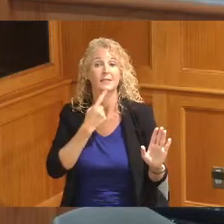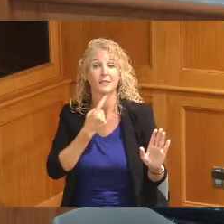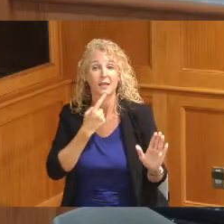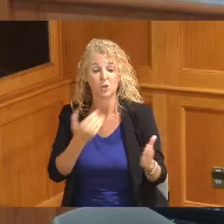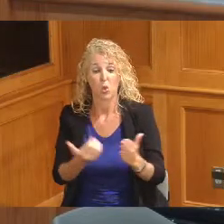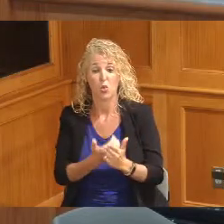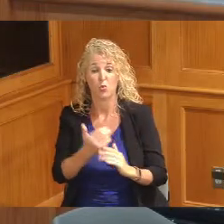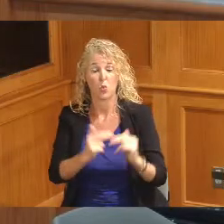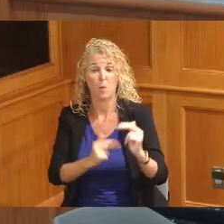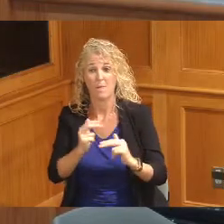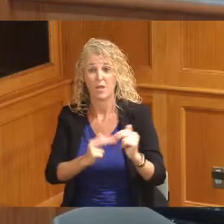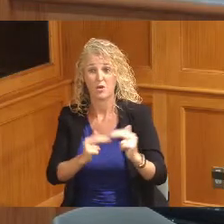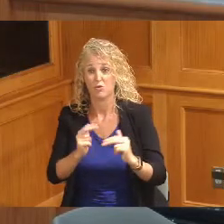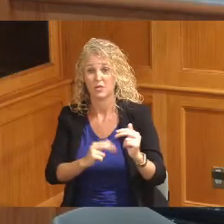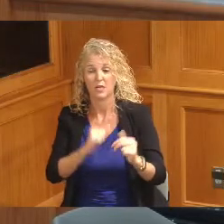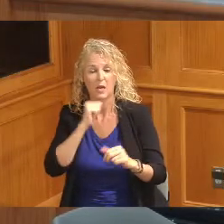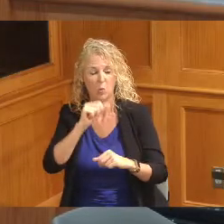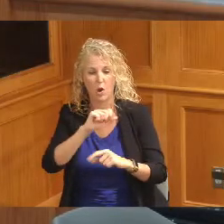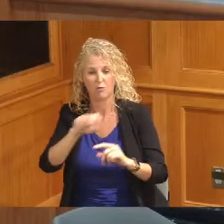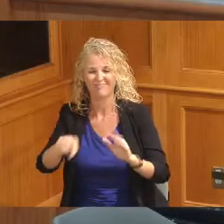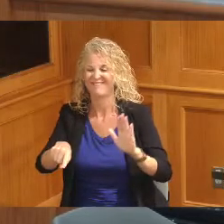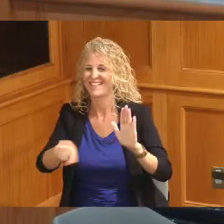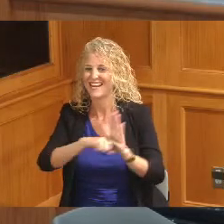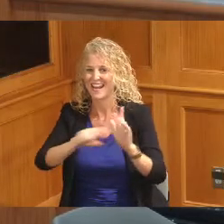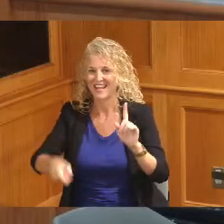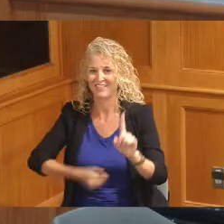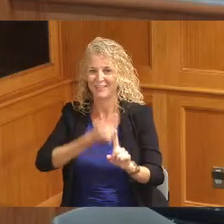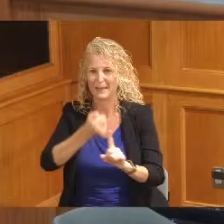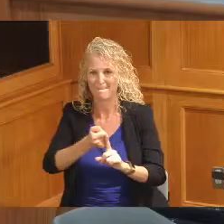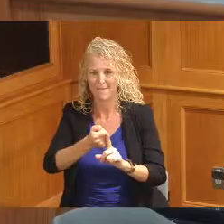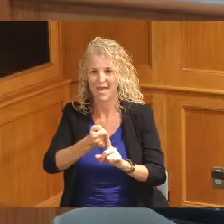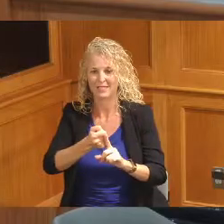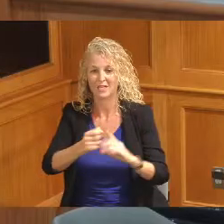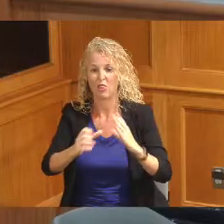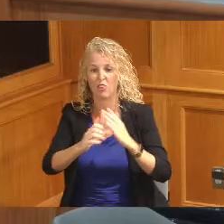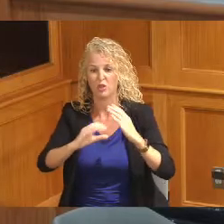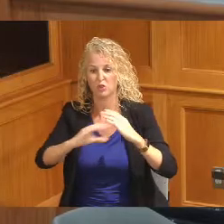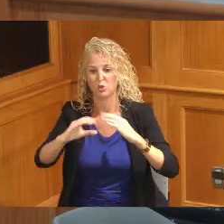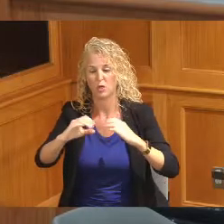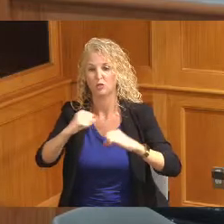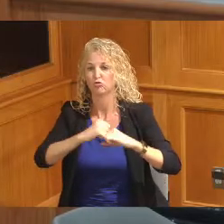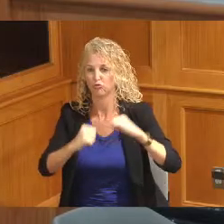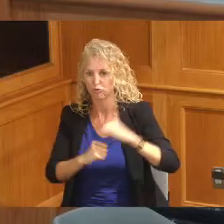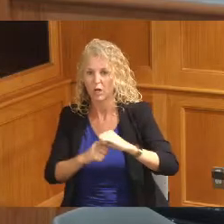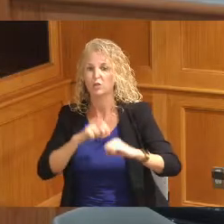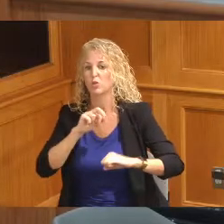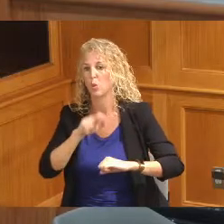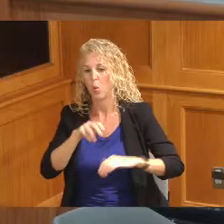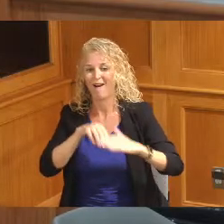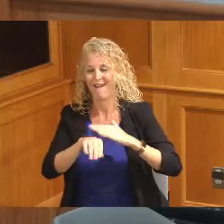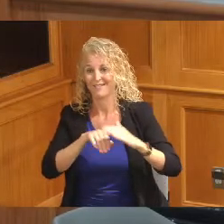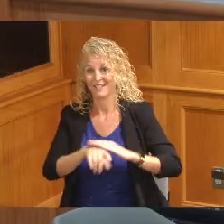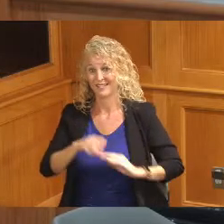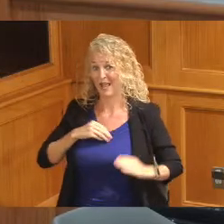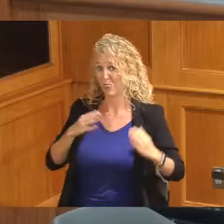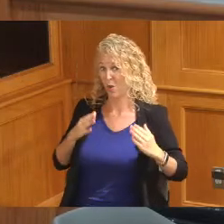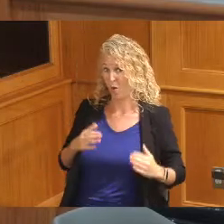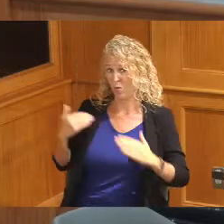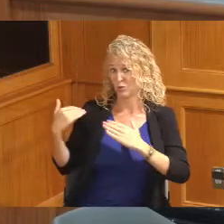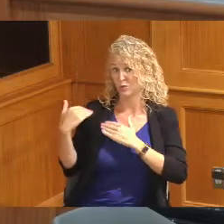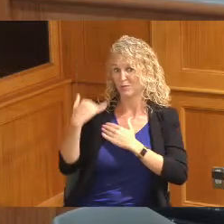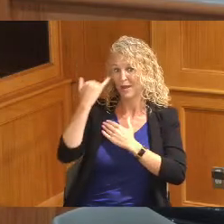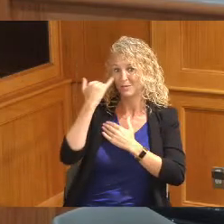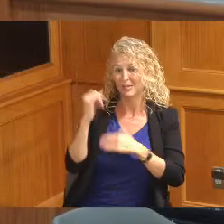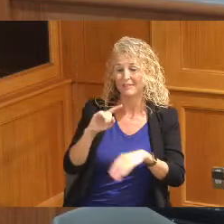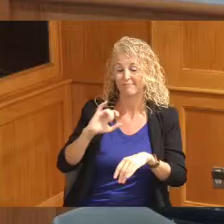new structure won't adversely impact the structure's integrity or access to the sewer, and that the owners will be responsible for any